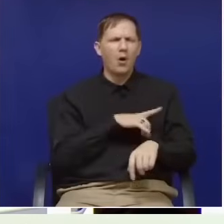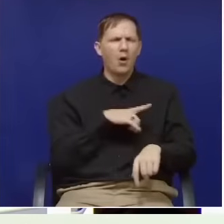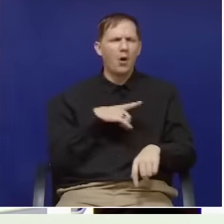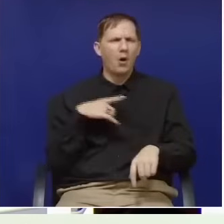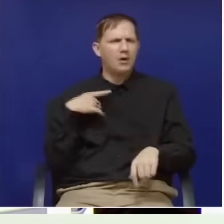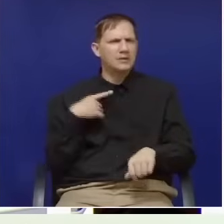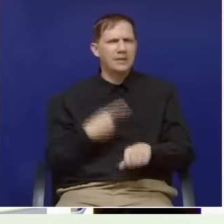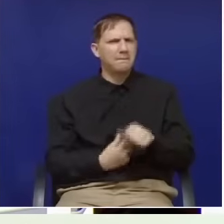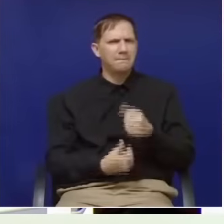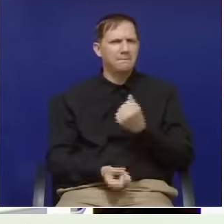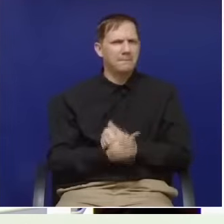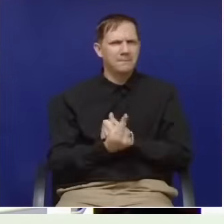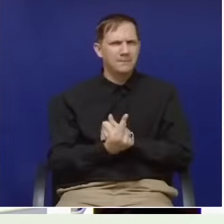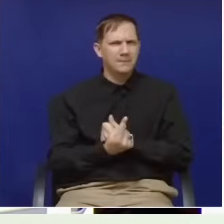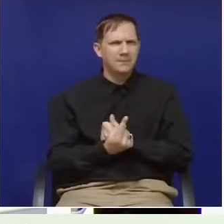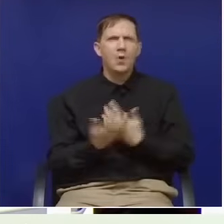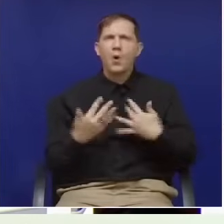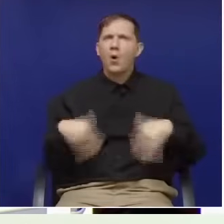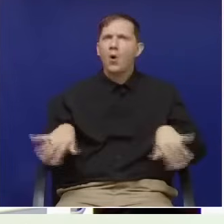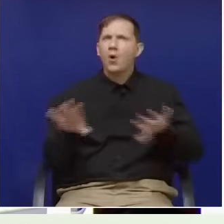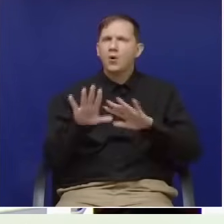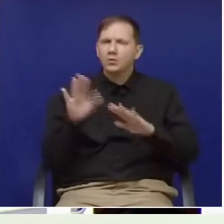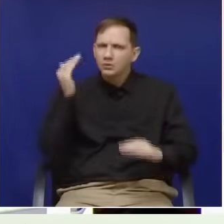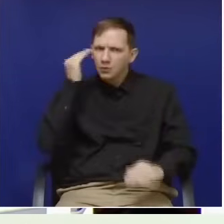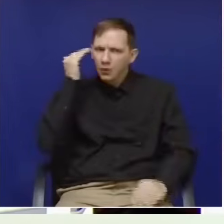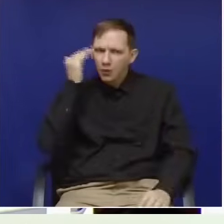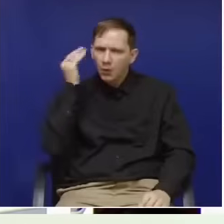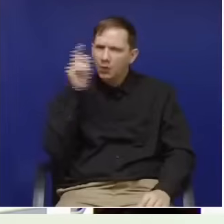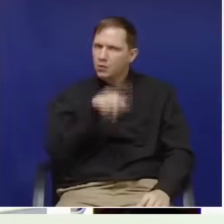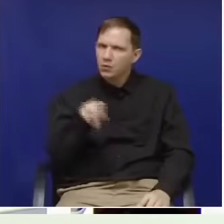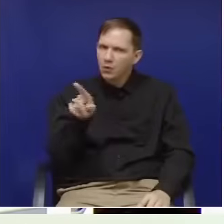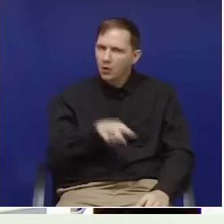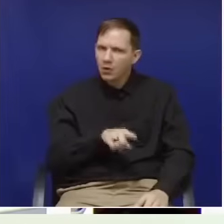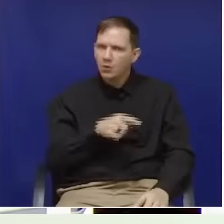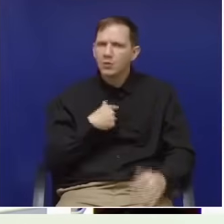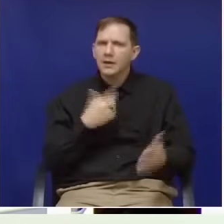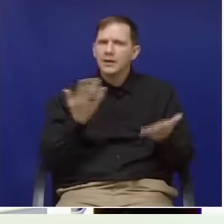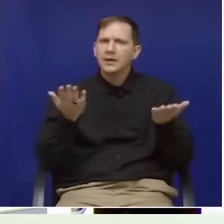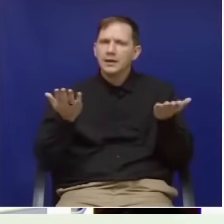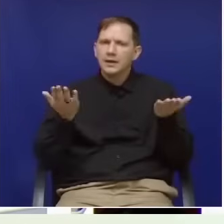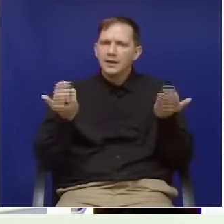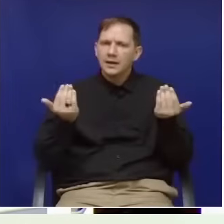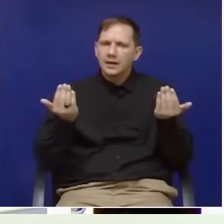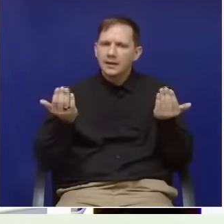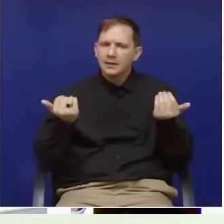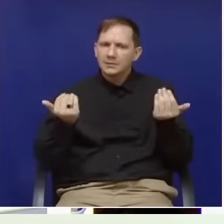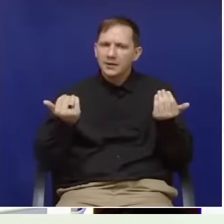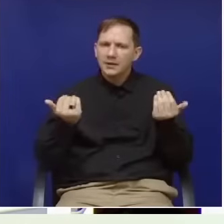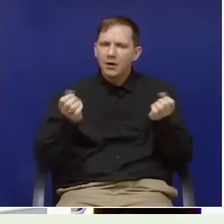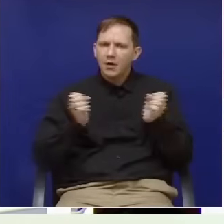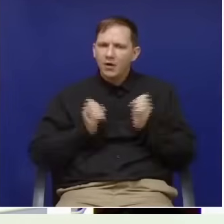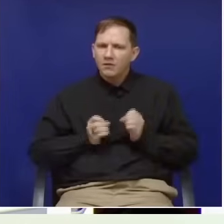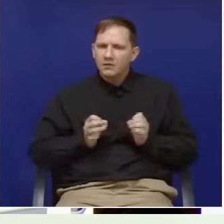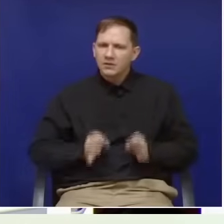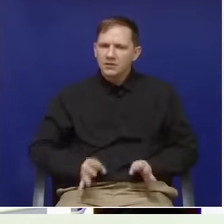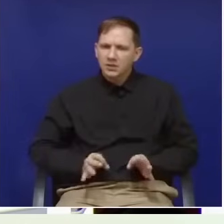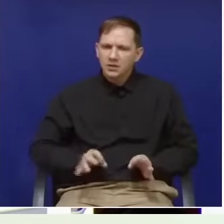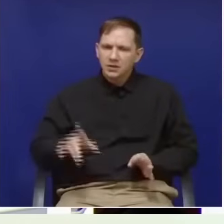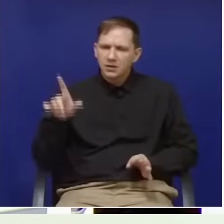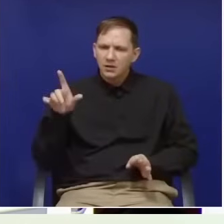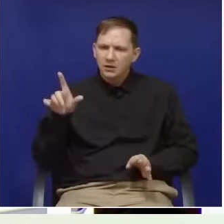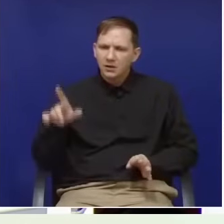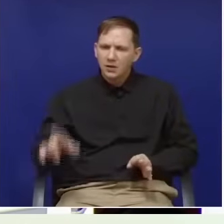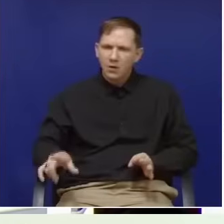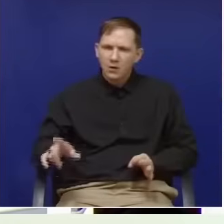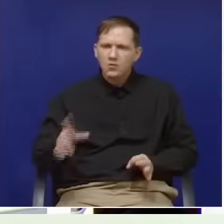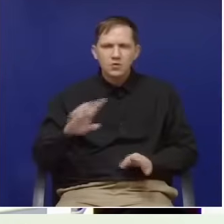and we know all of us that it is incorrect that we keep our magistrates and the officials of the lower coast not to be given the medical